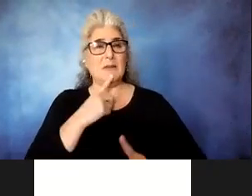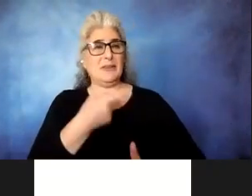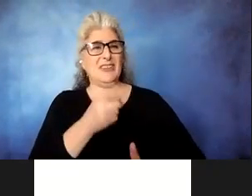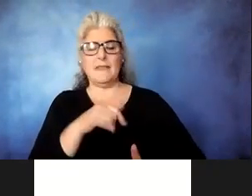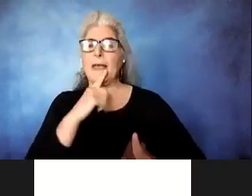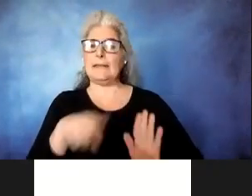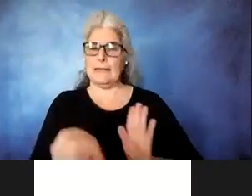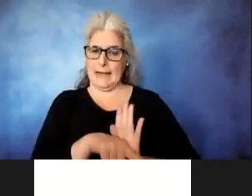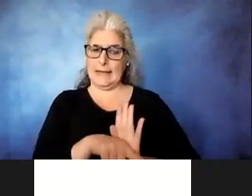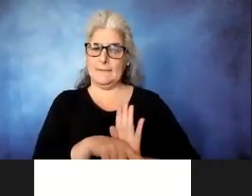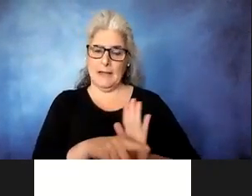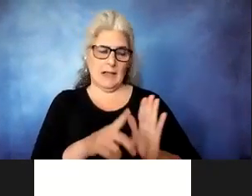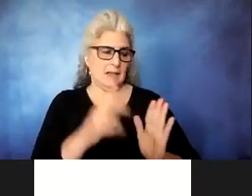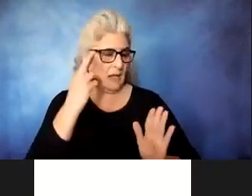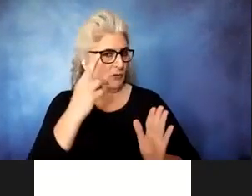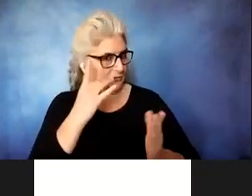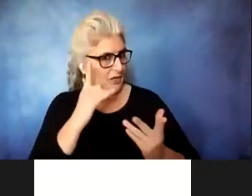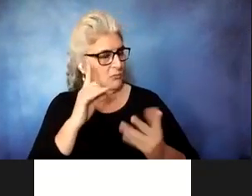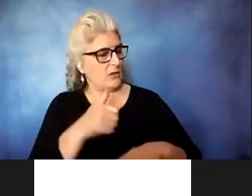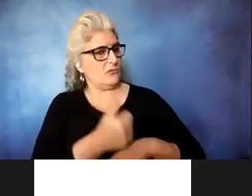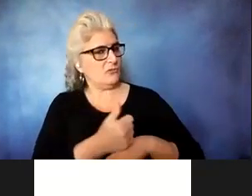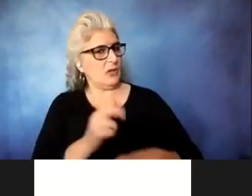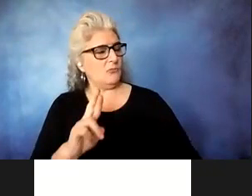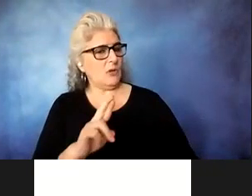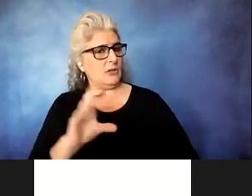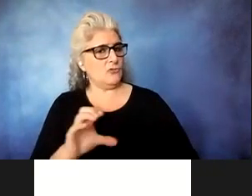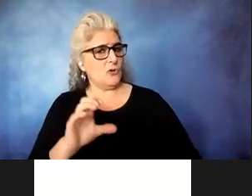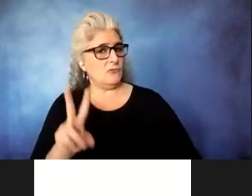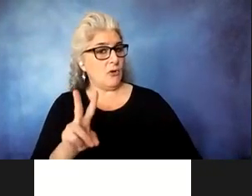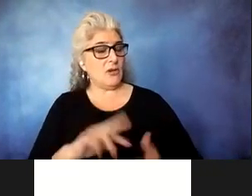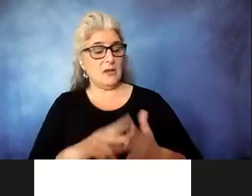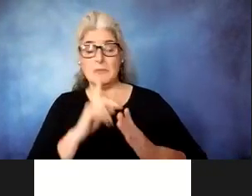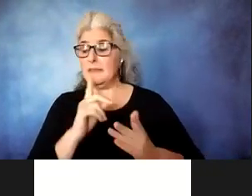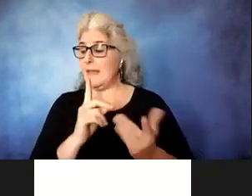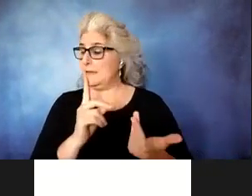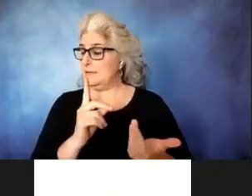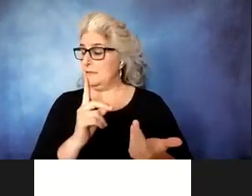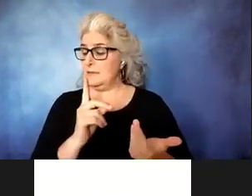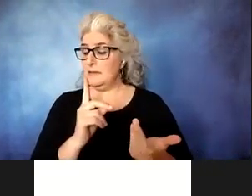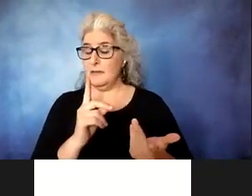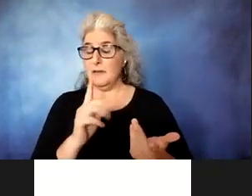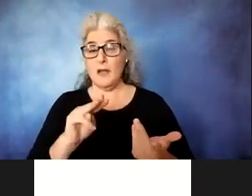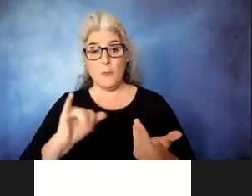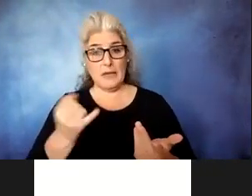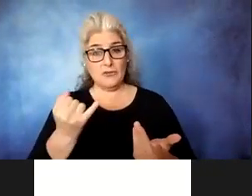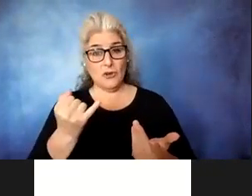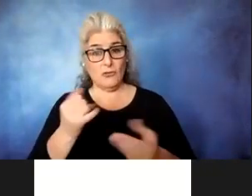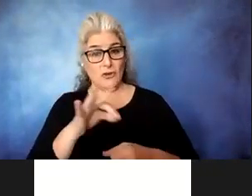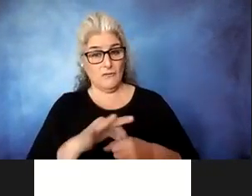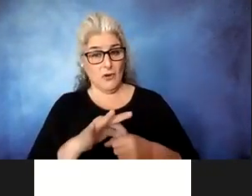drawback, and they wanted to implement ranked choice voting so that majority results would happen more frequently.